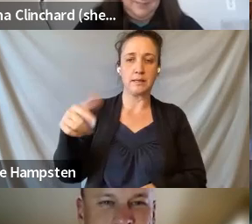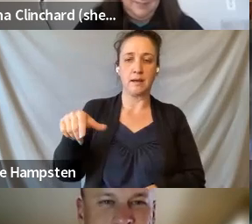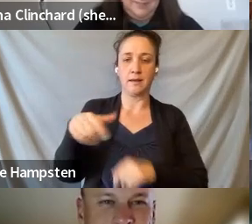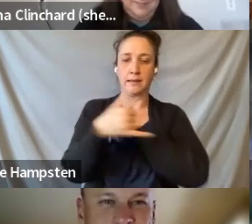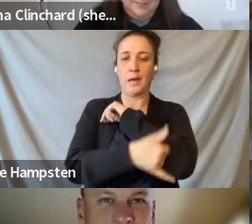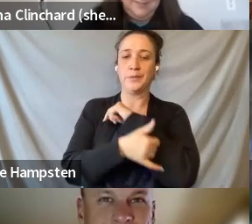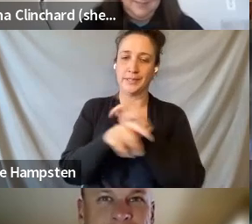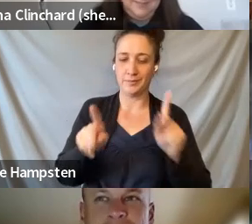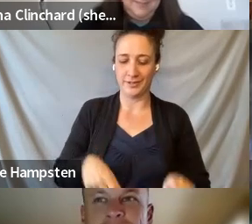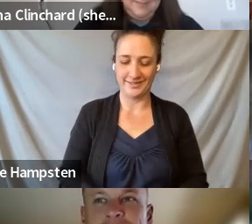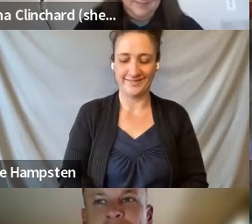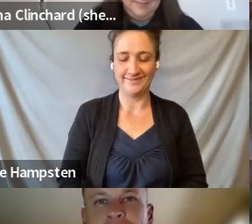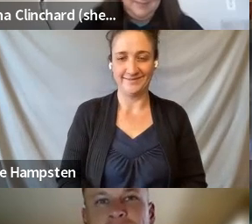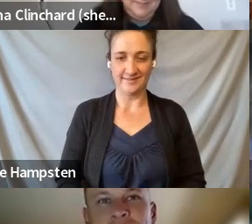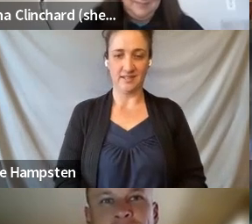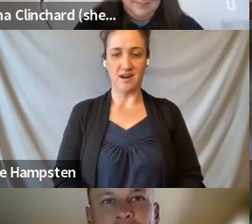person.